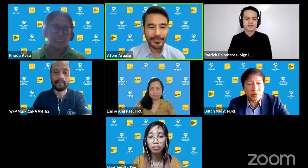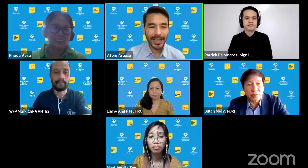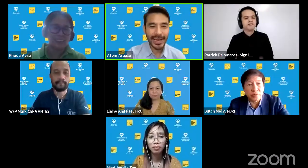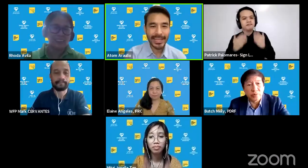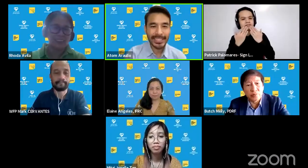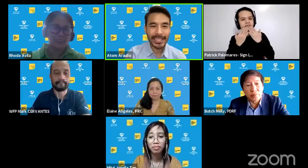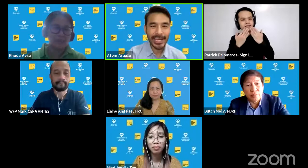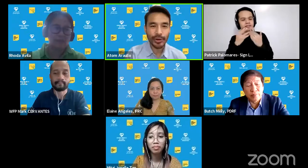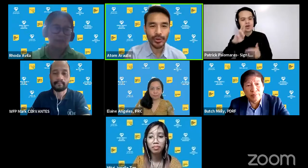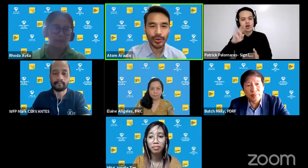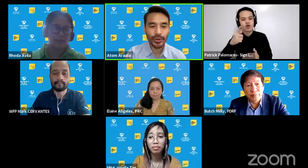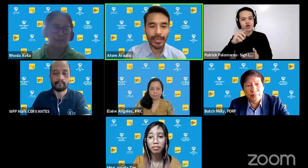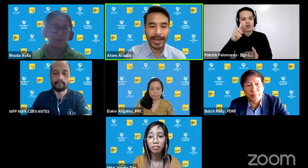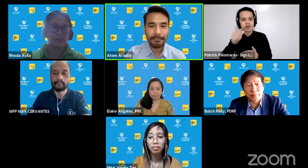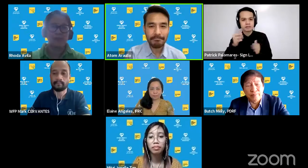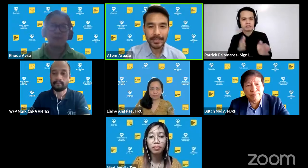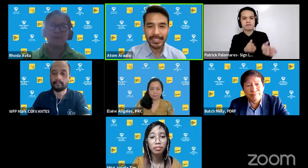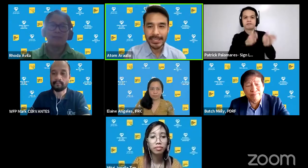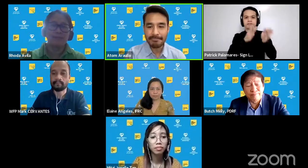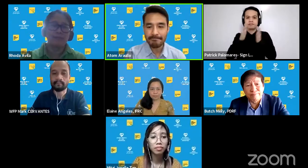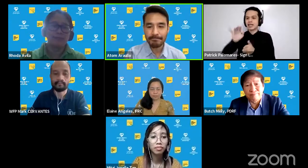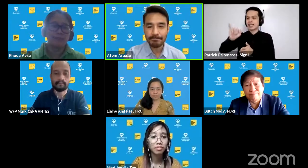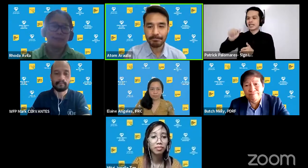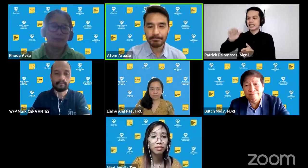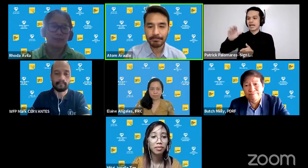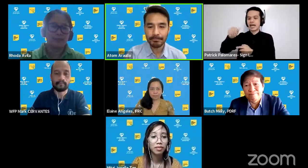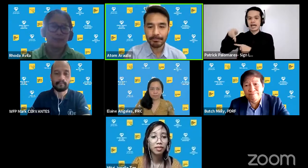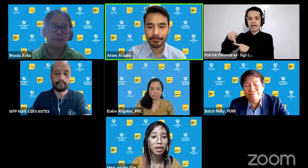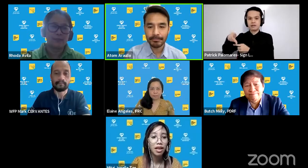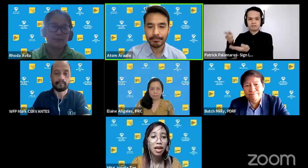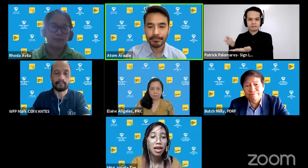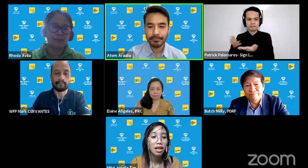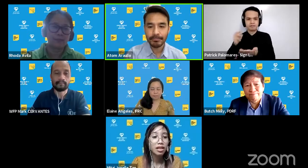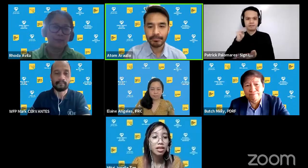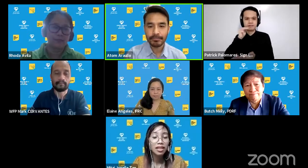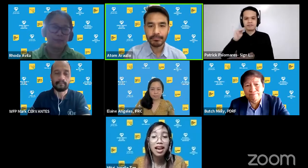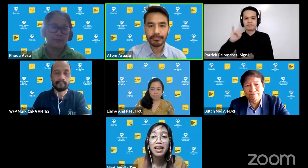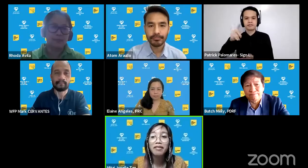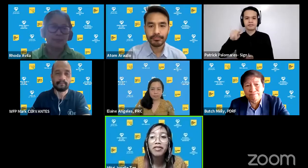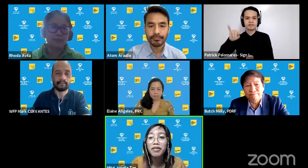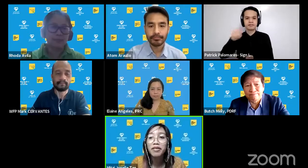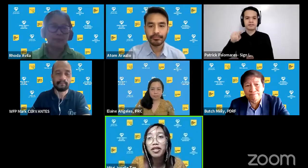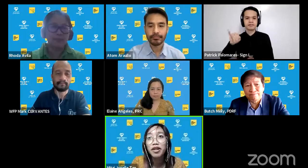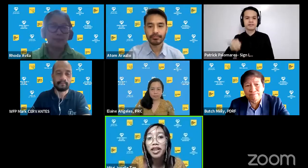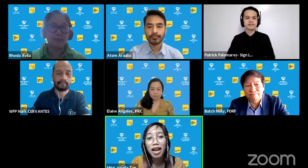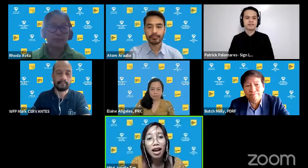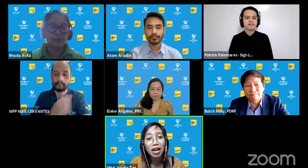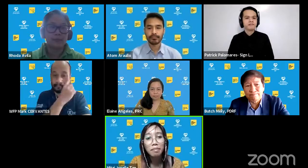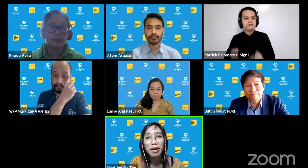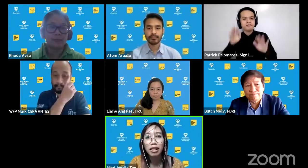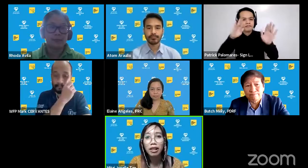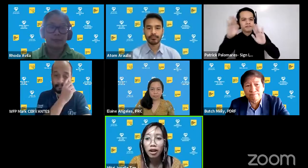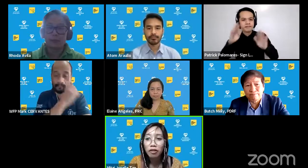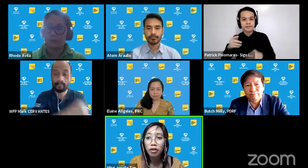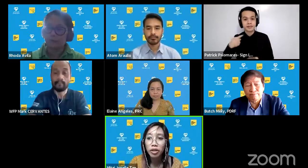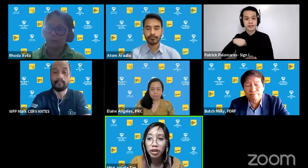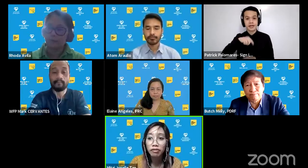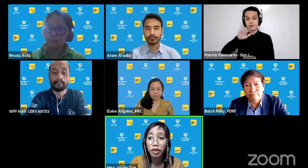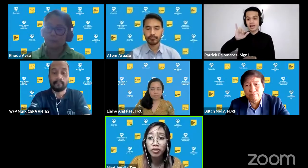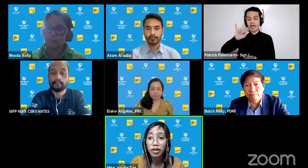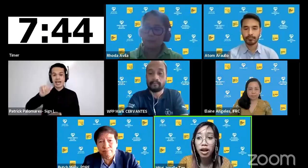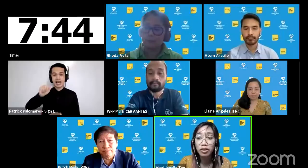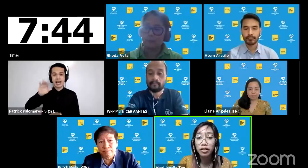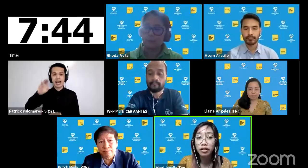Rhoda. And let's now go to Yakap. Mitzi? Hi, everyone. So in YACUP, a lot of our